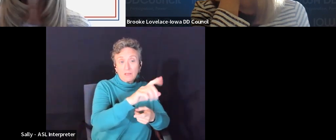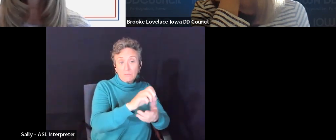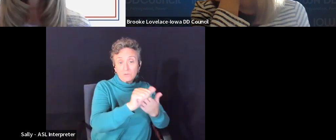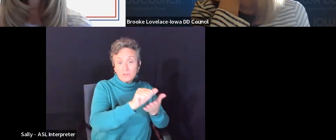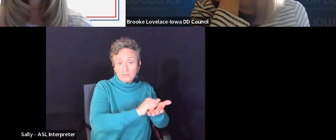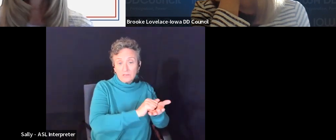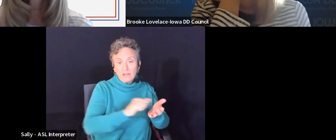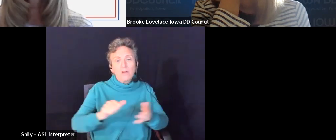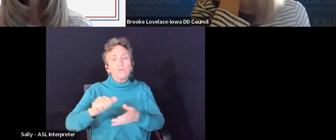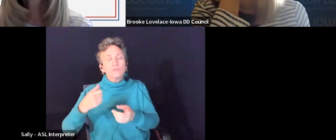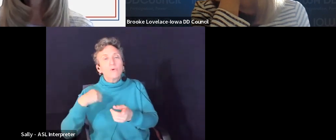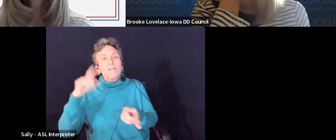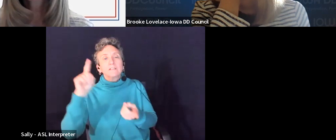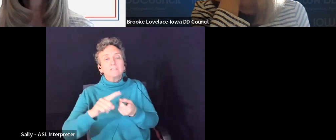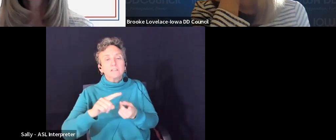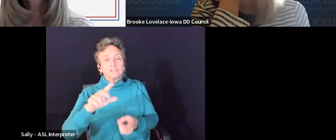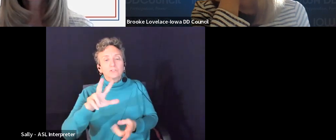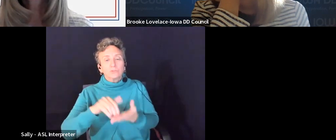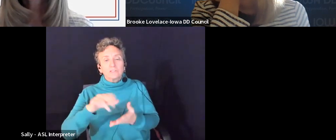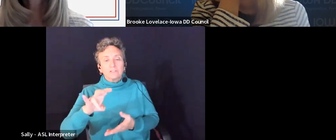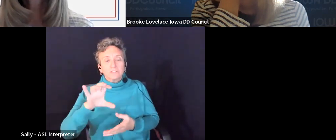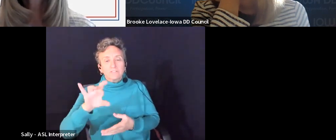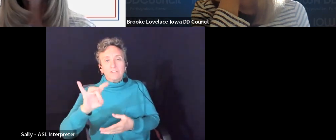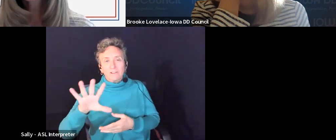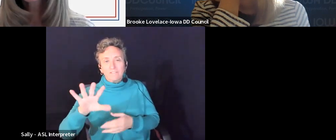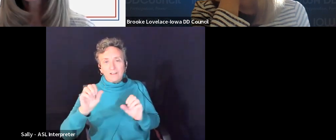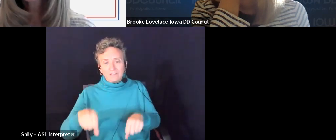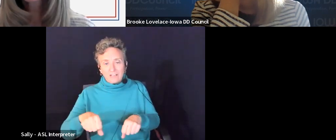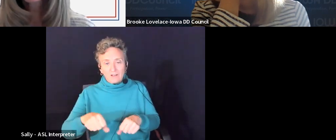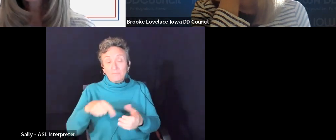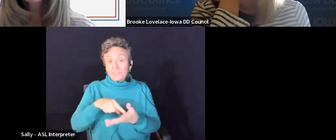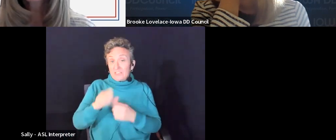next slide. Anybody can make that deduction. For this year, it's